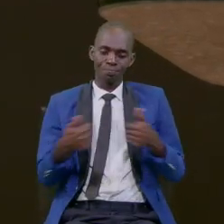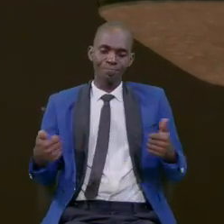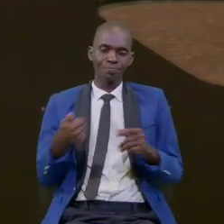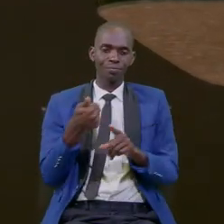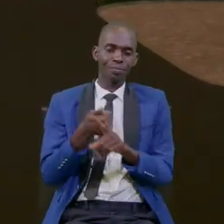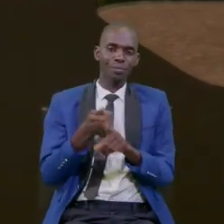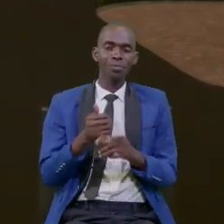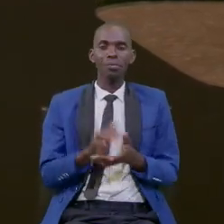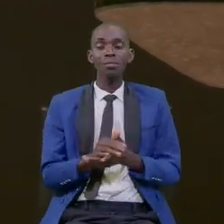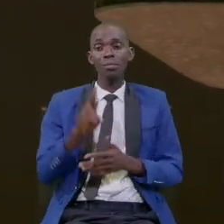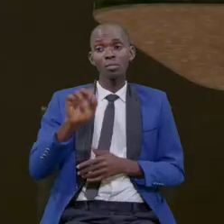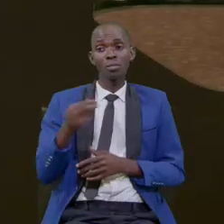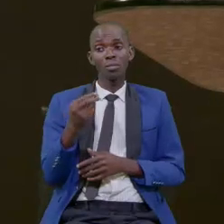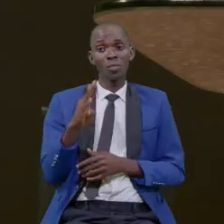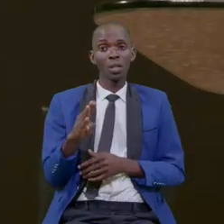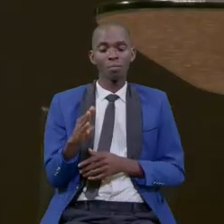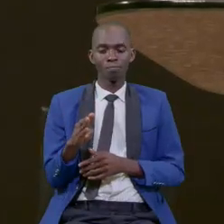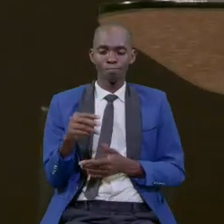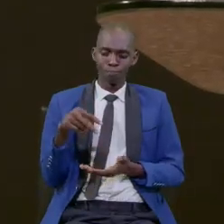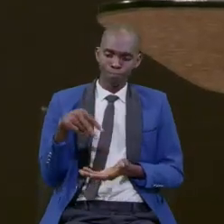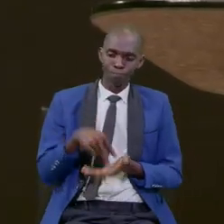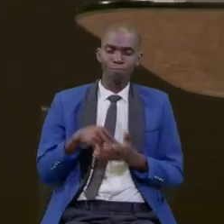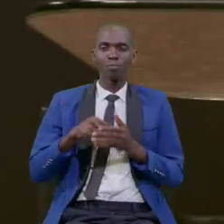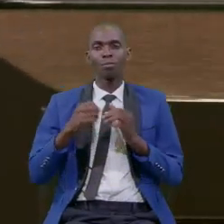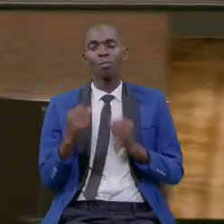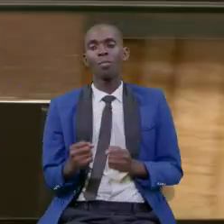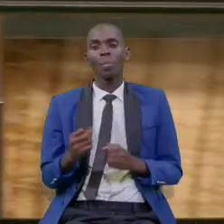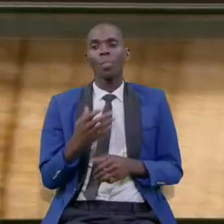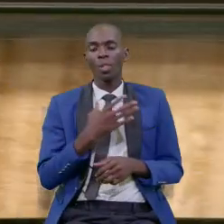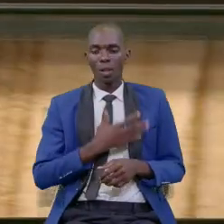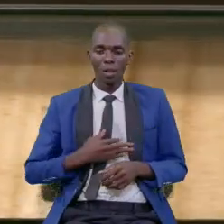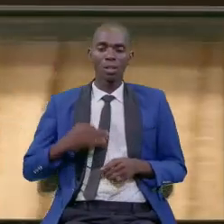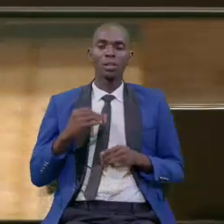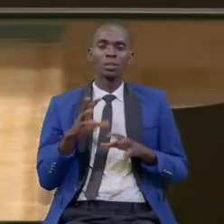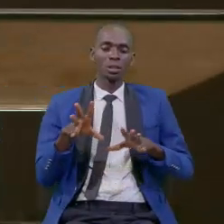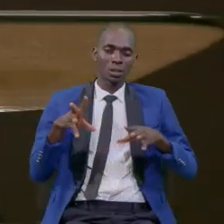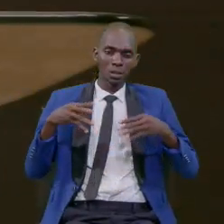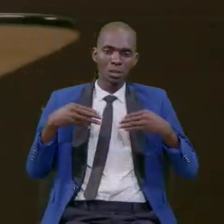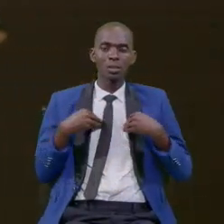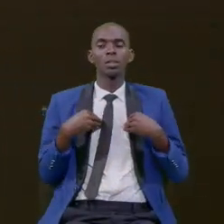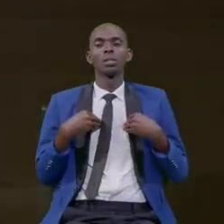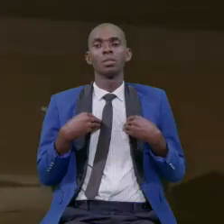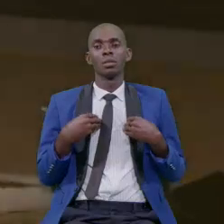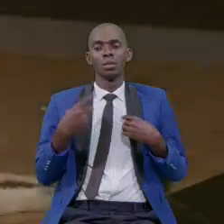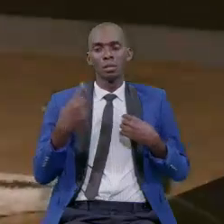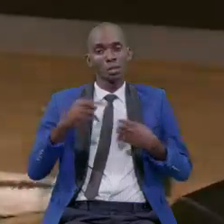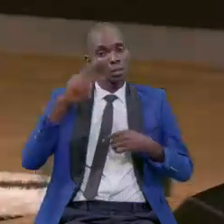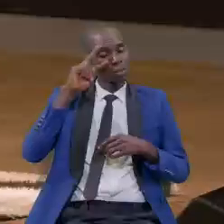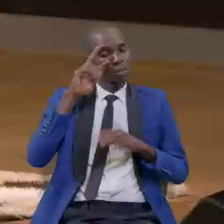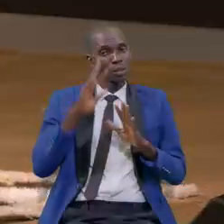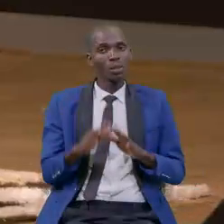herself. Rahab stood her ground and received them with